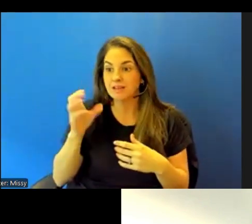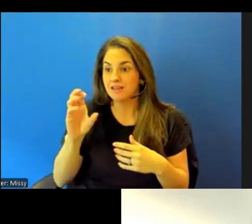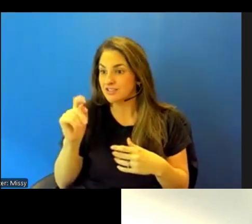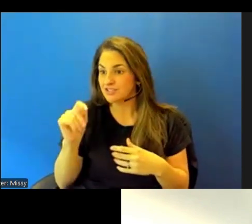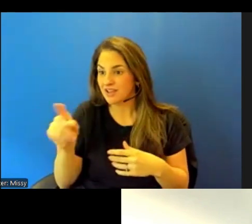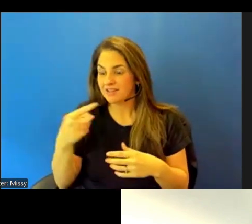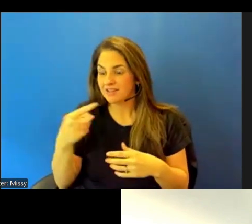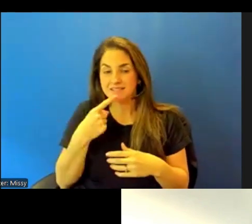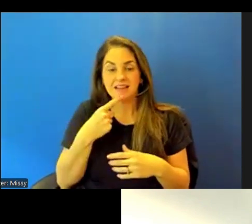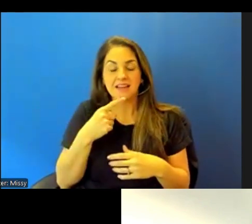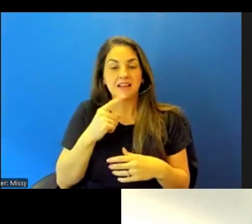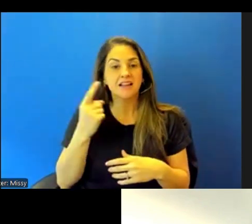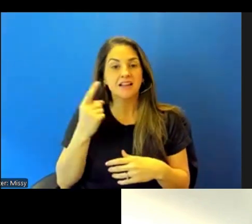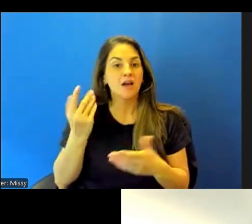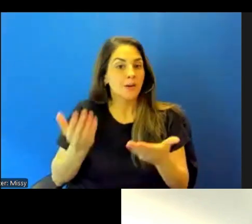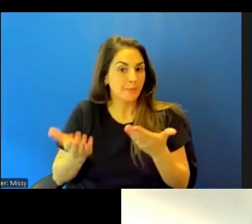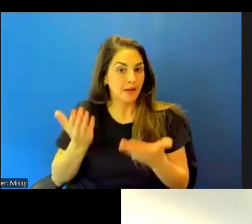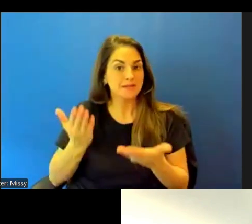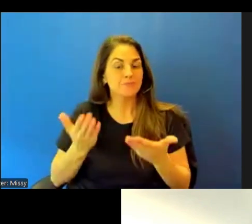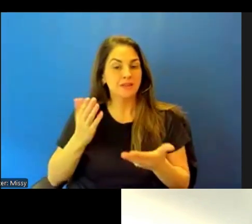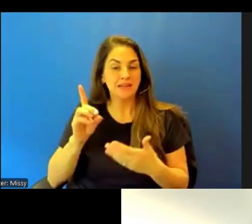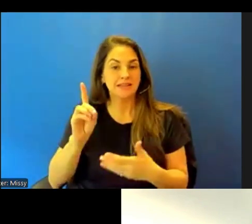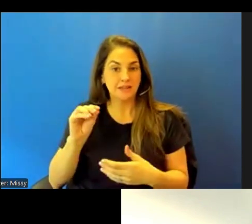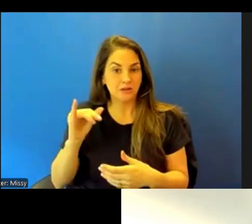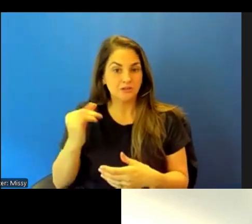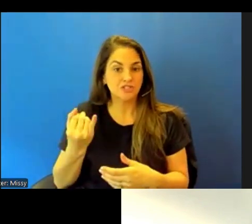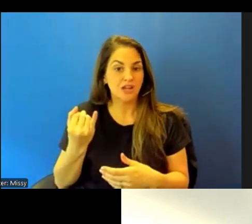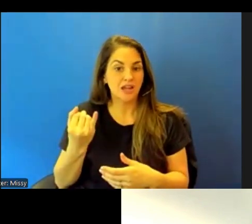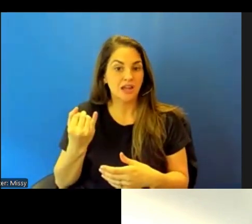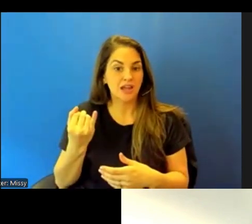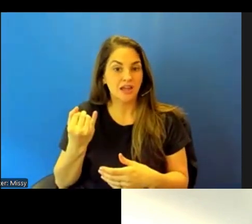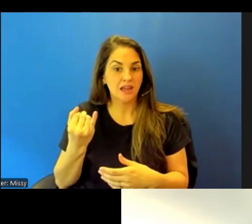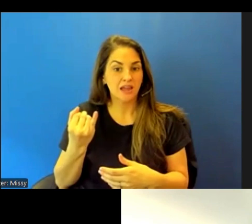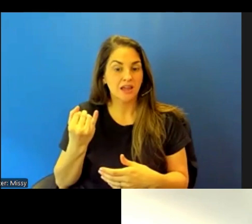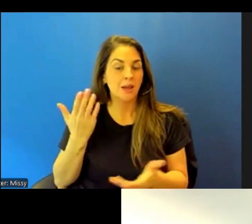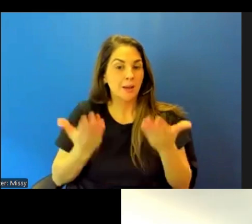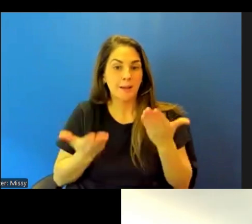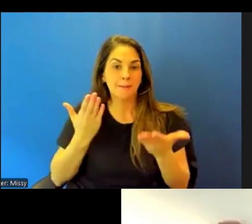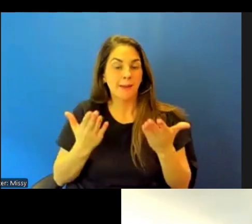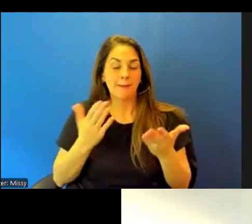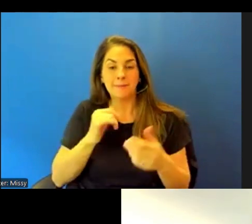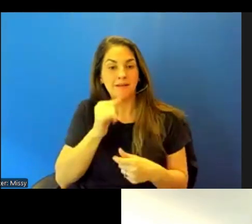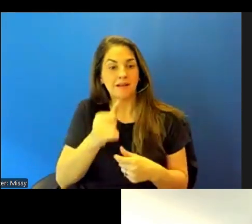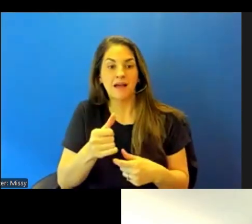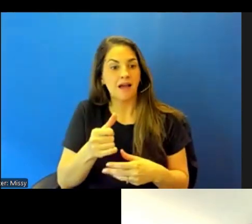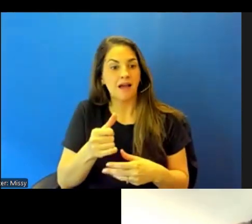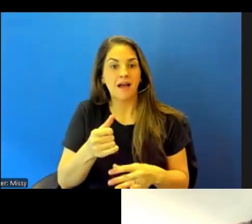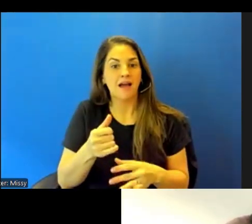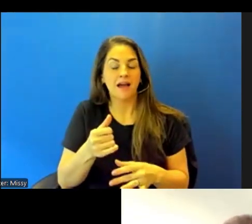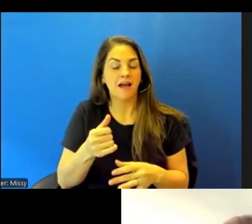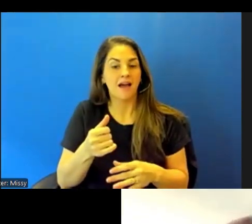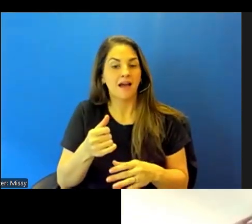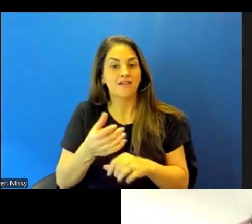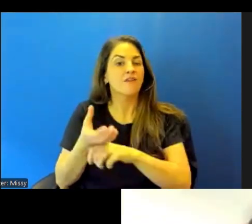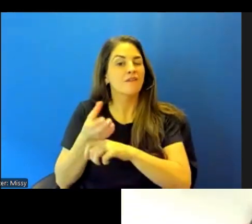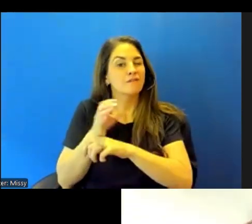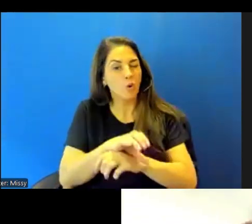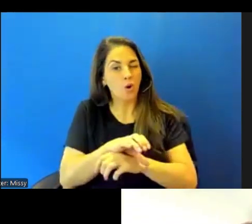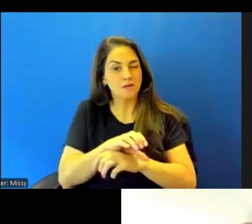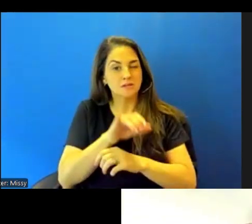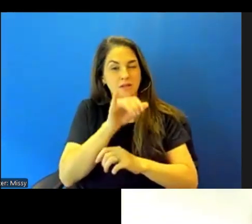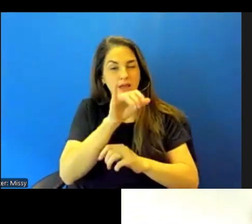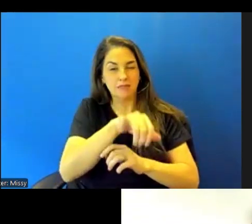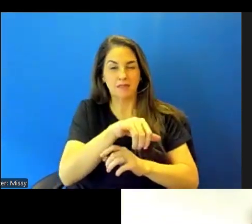out, there is the possibility that the Department of Justice might not make enforcement a